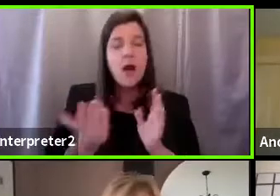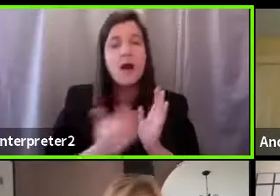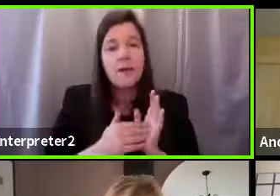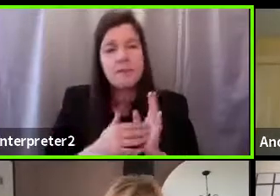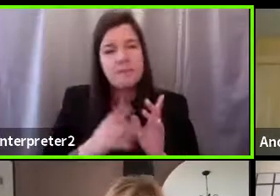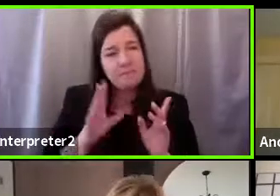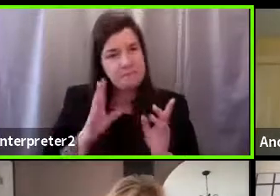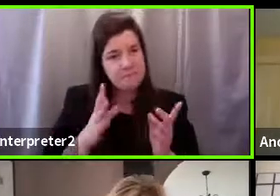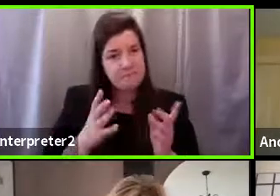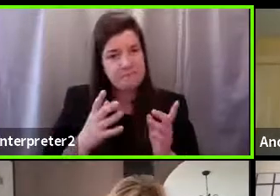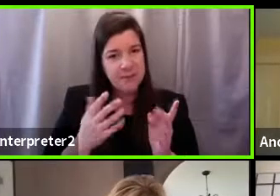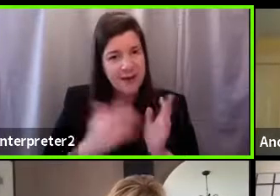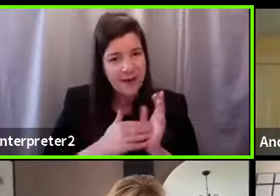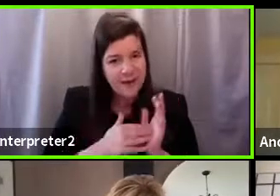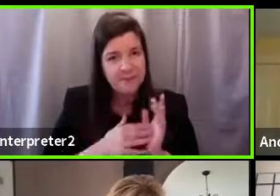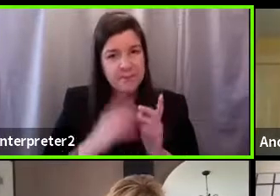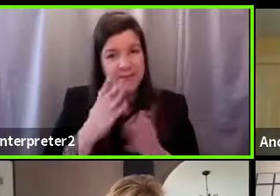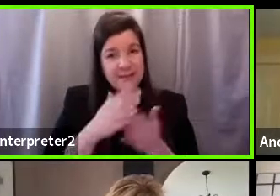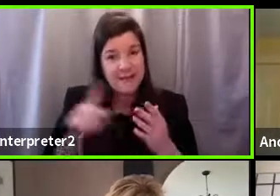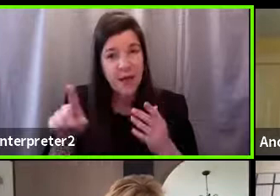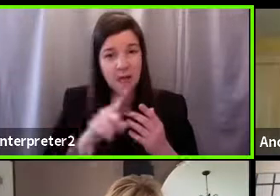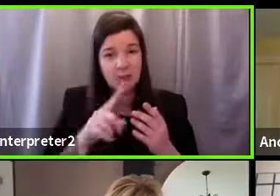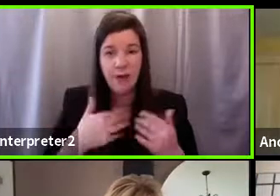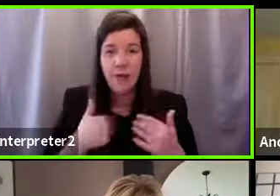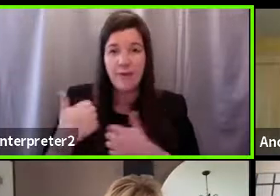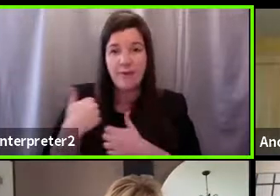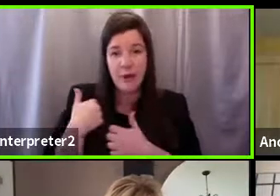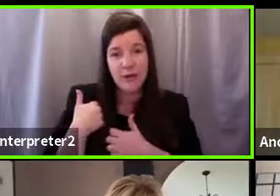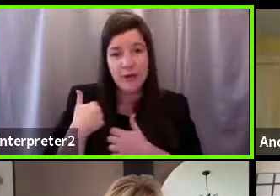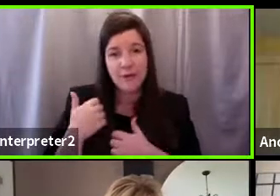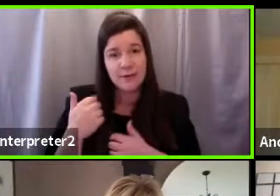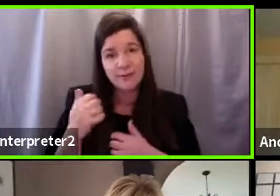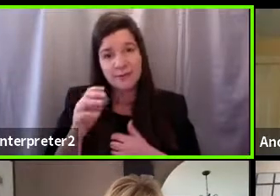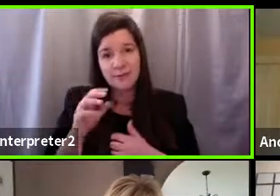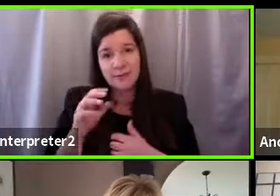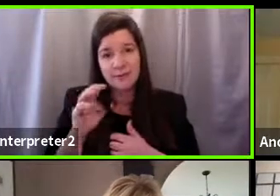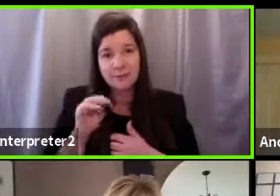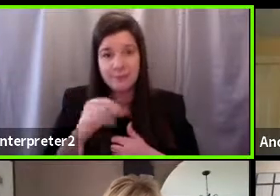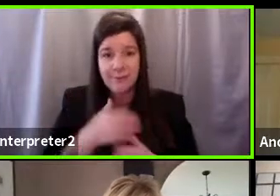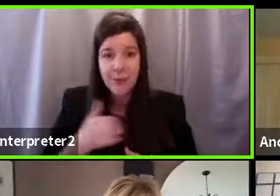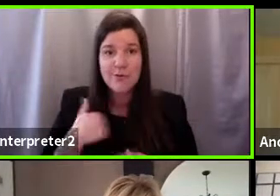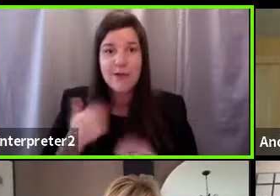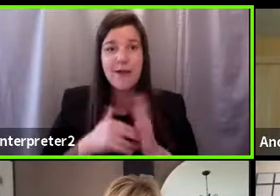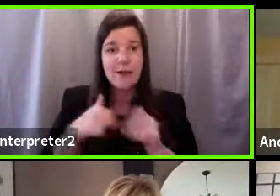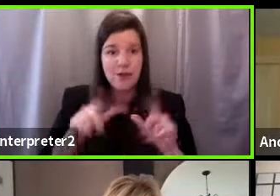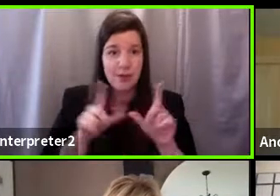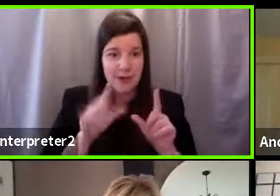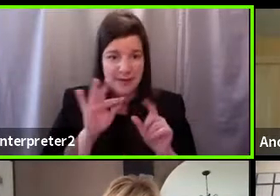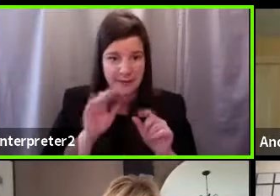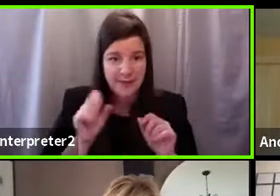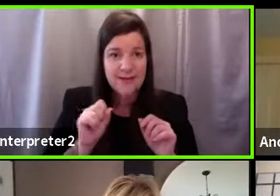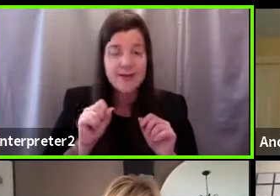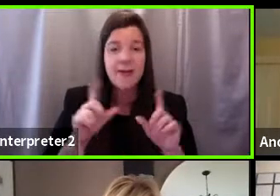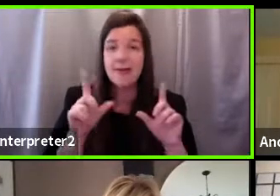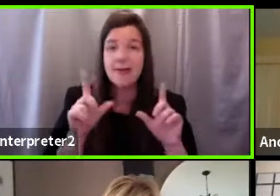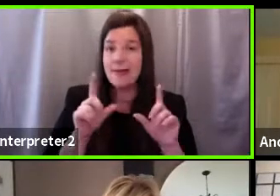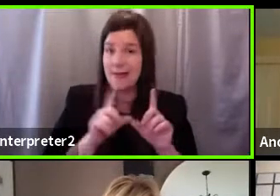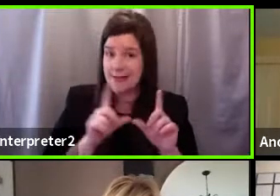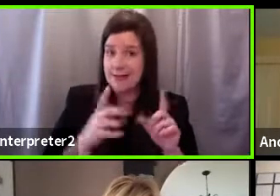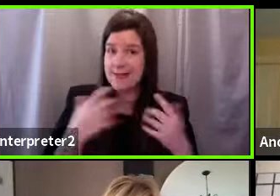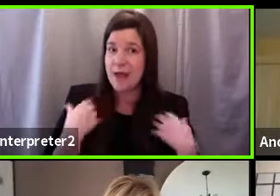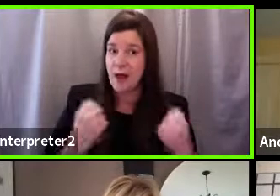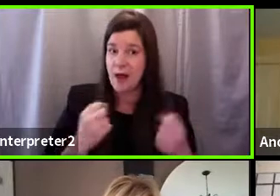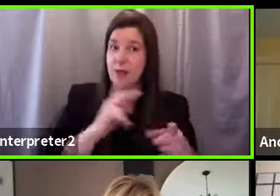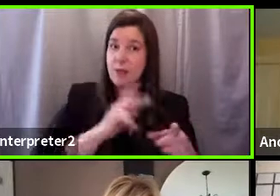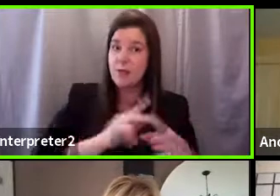the veteran members on these two budget committees. These are licensing fees that licensed health professionals paid into the board